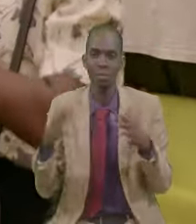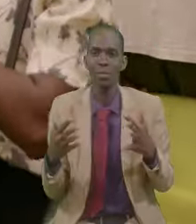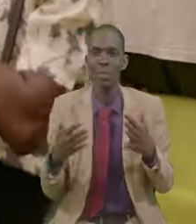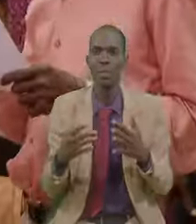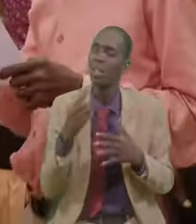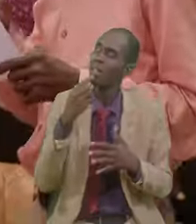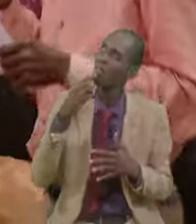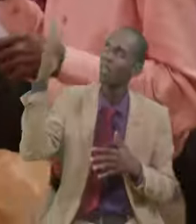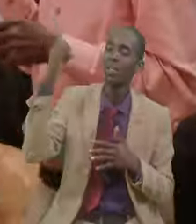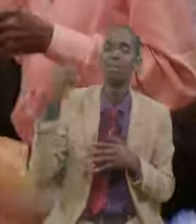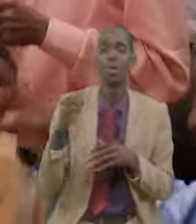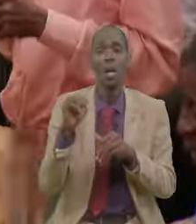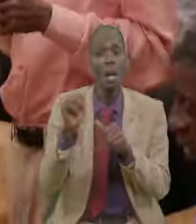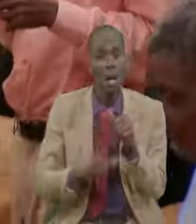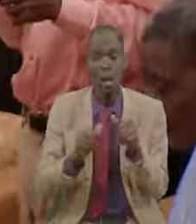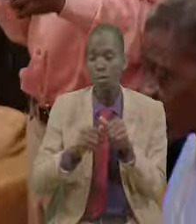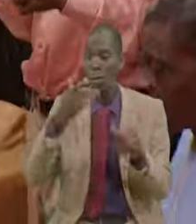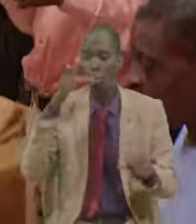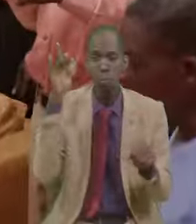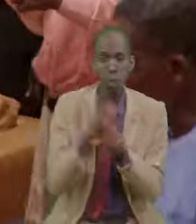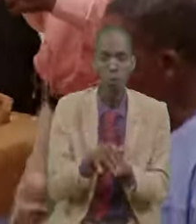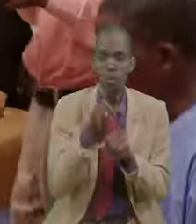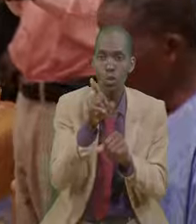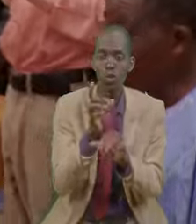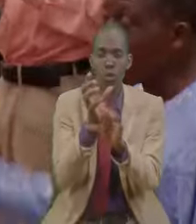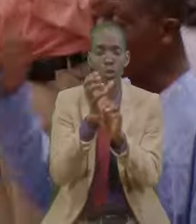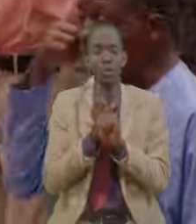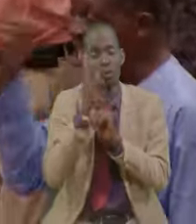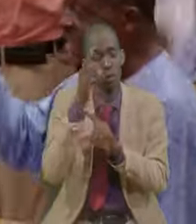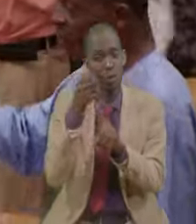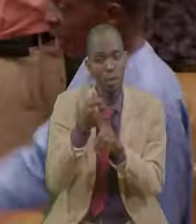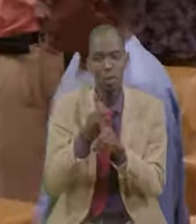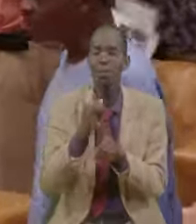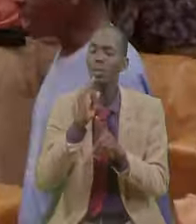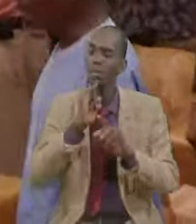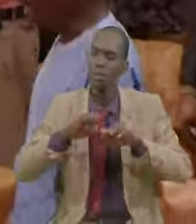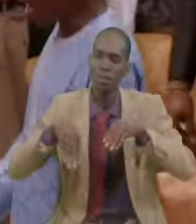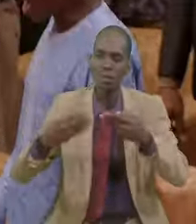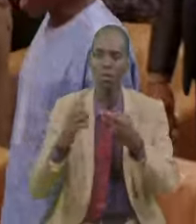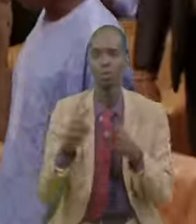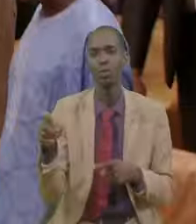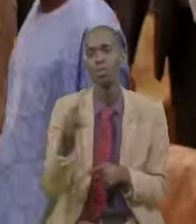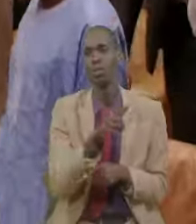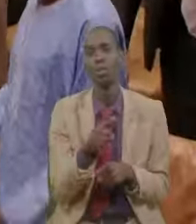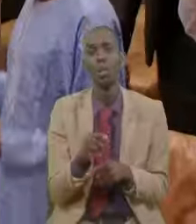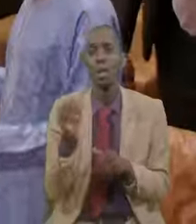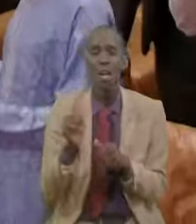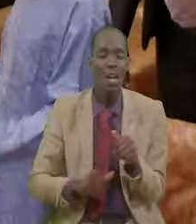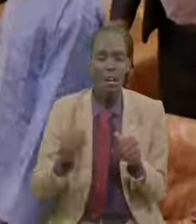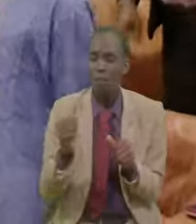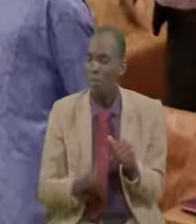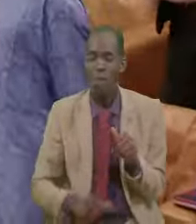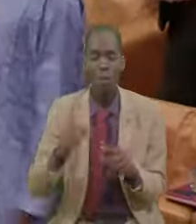Every promise you claim tonight is granted. Tell him. Every decree you